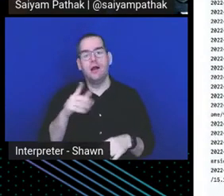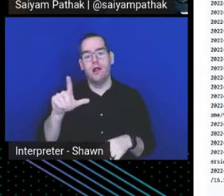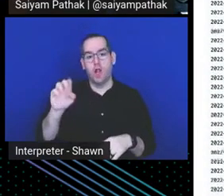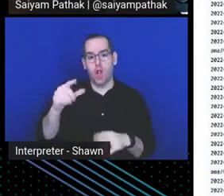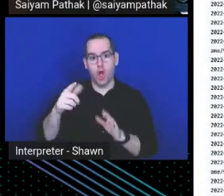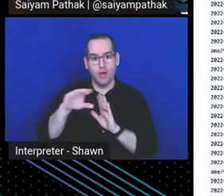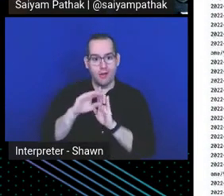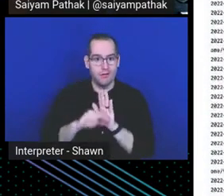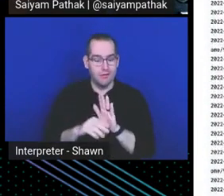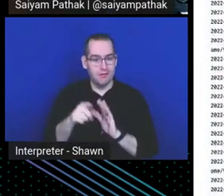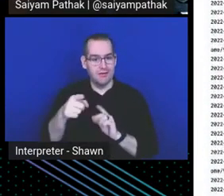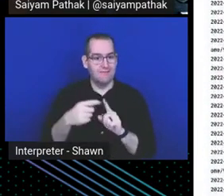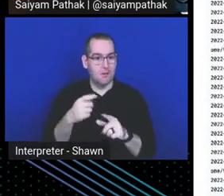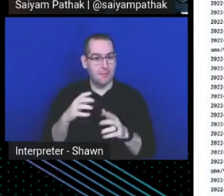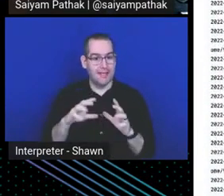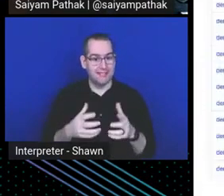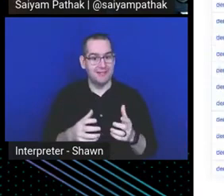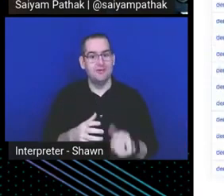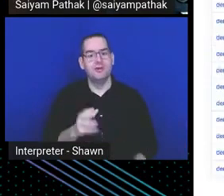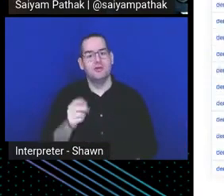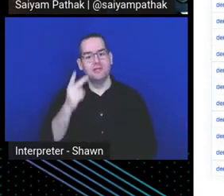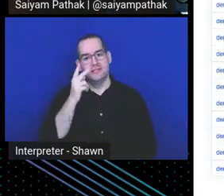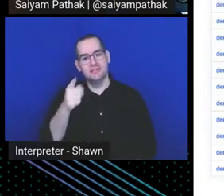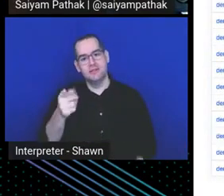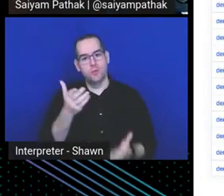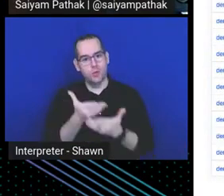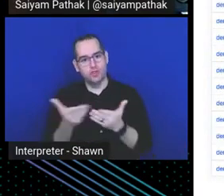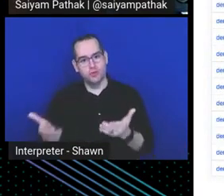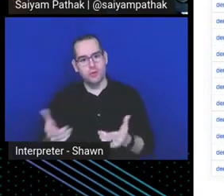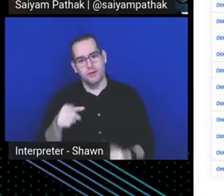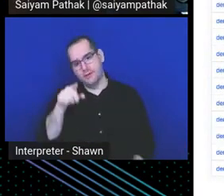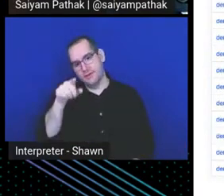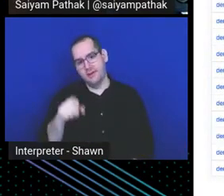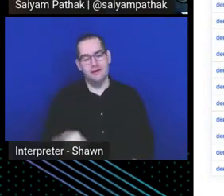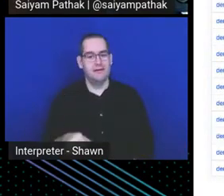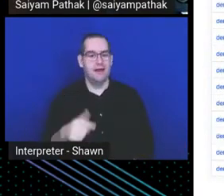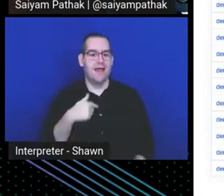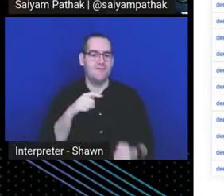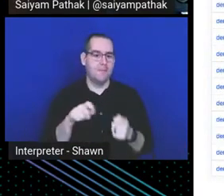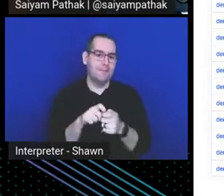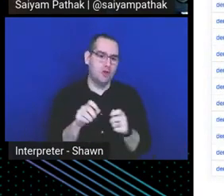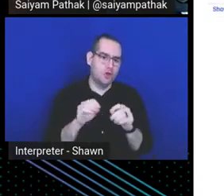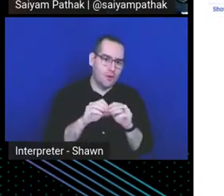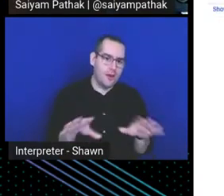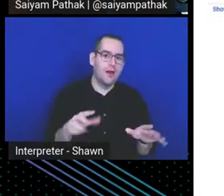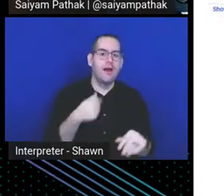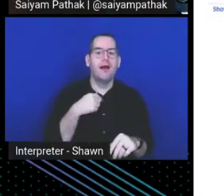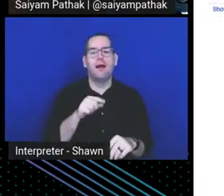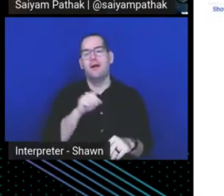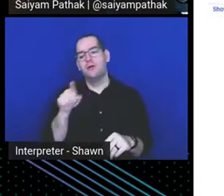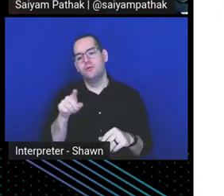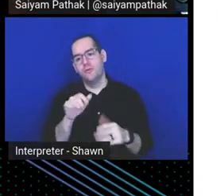these are logs from the container, and you can see the resources. Like I have this particular deployment, I can go to that